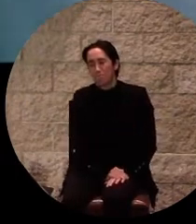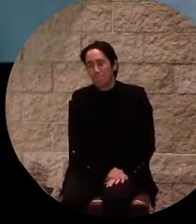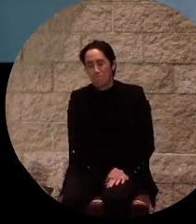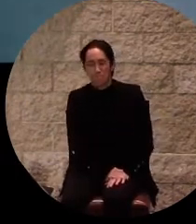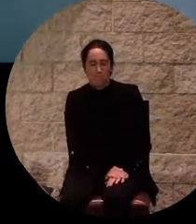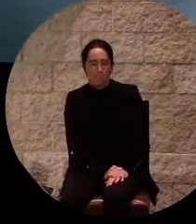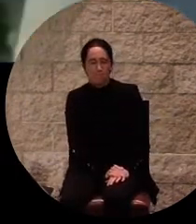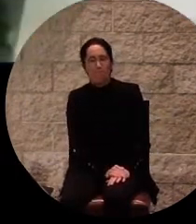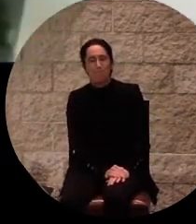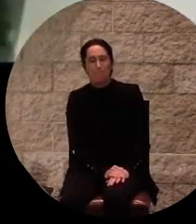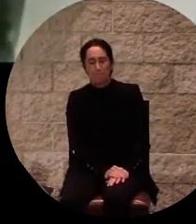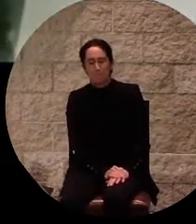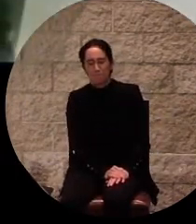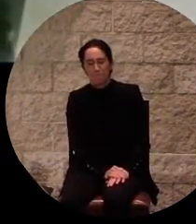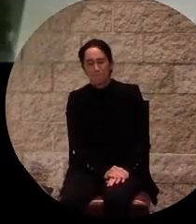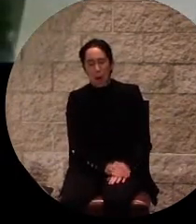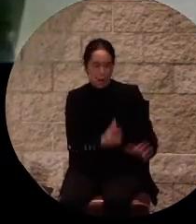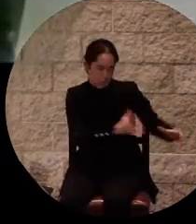I'm just gonna pull him up.